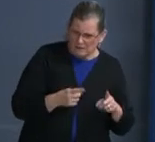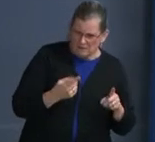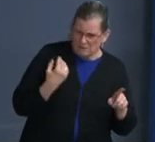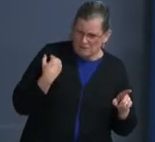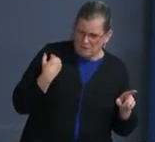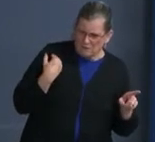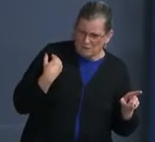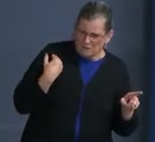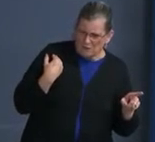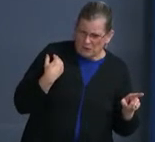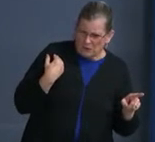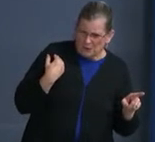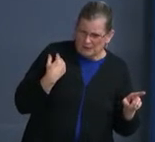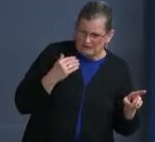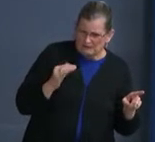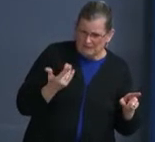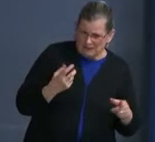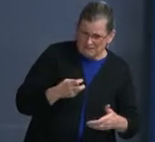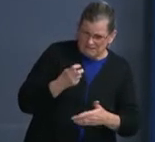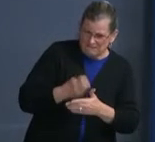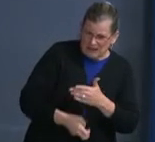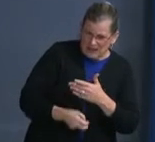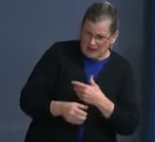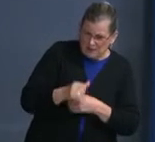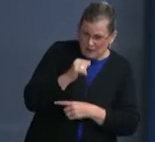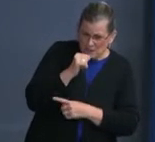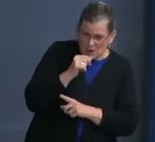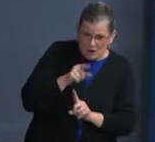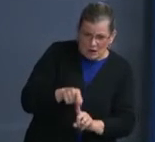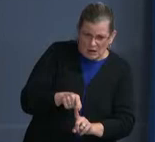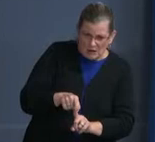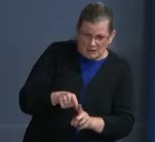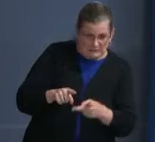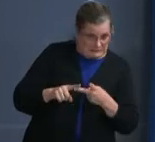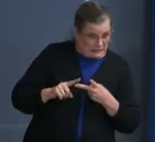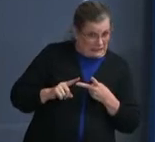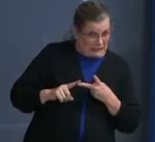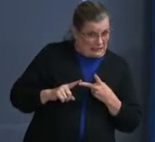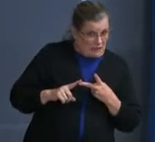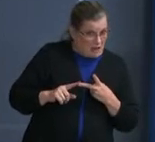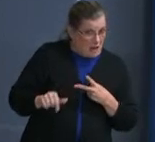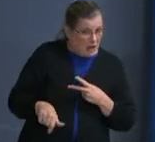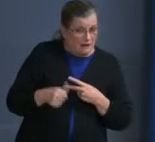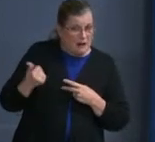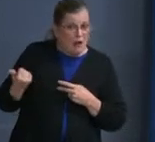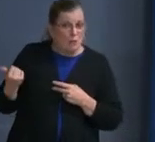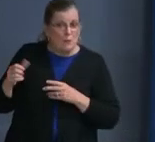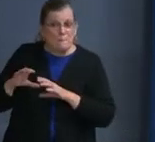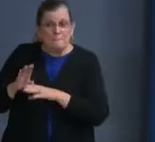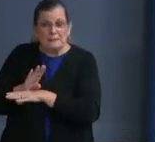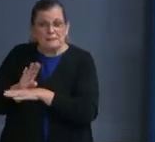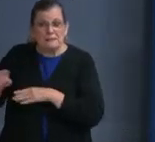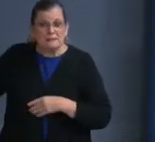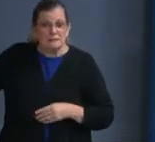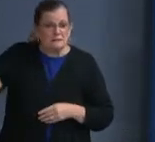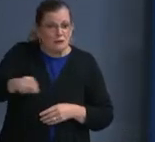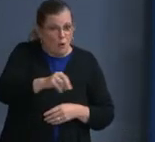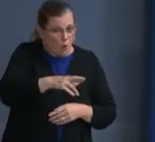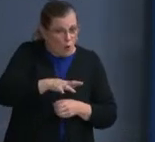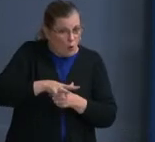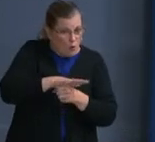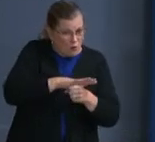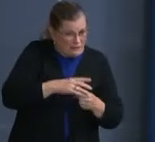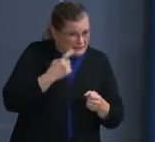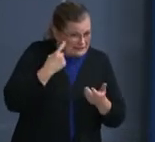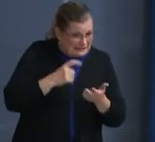MAGA supporters that are known to be frequent gun laws? And then secondly, have any other businesses or locations in the district been cited